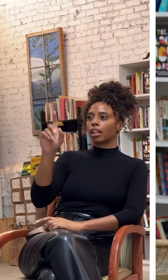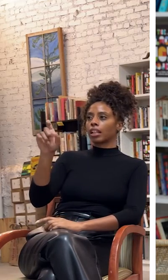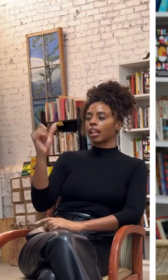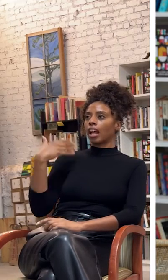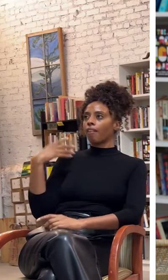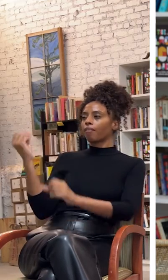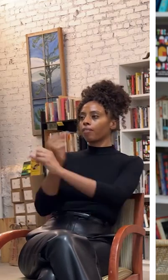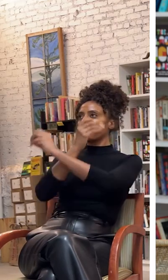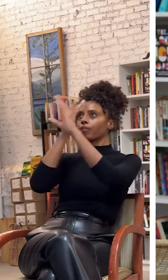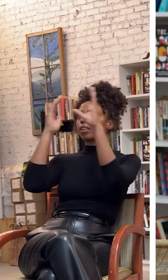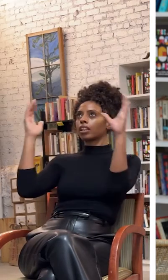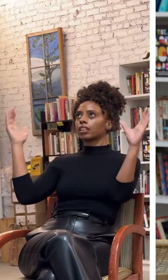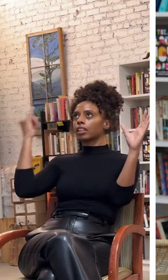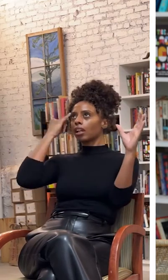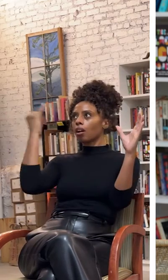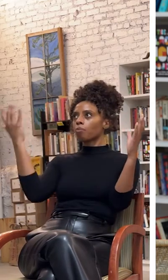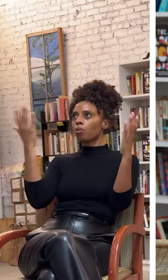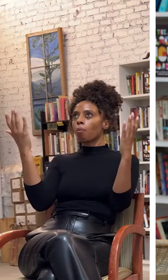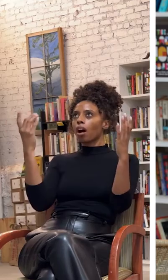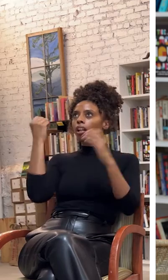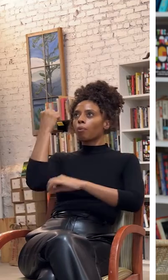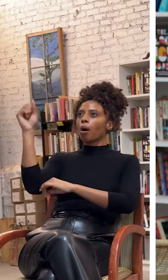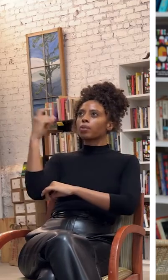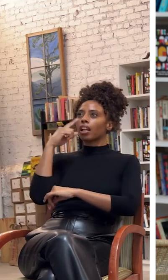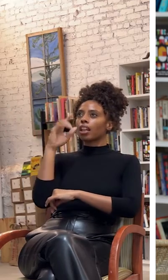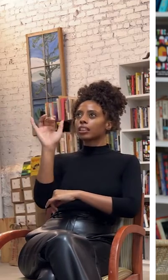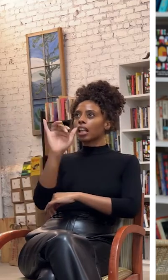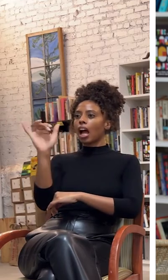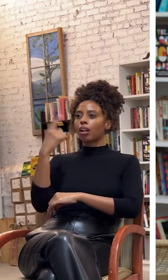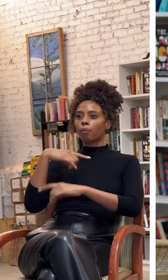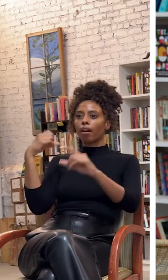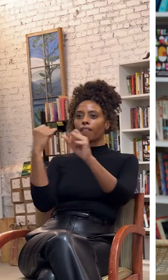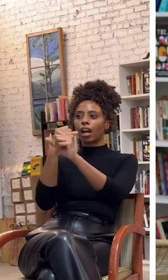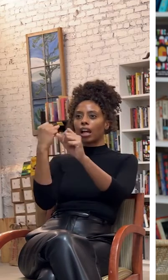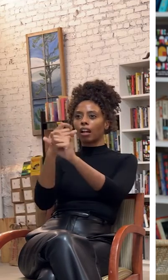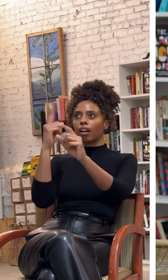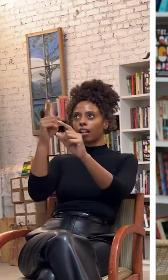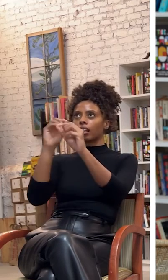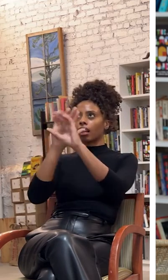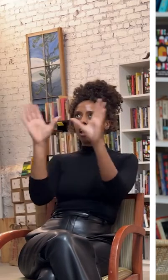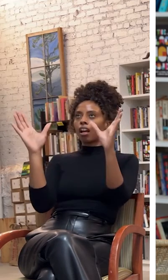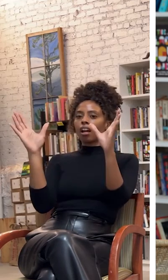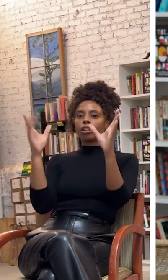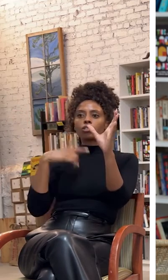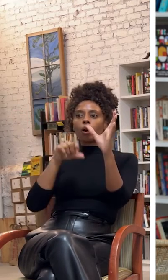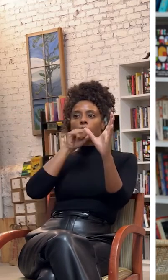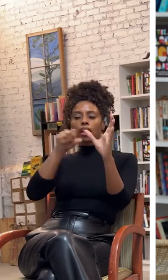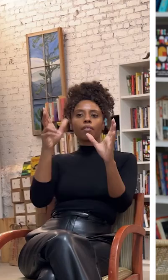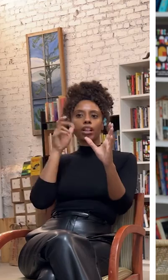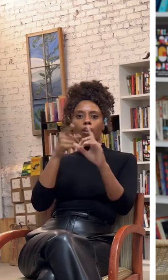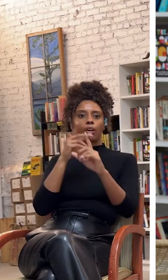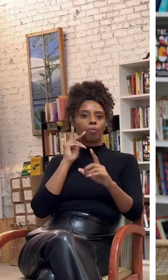a vision of what that revolution, what that liberation that we're fighting towards is. So I would love to hear from